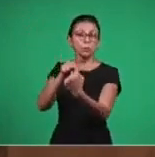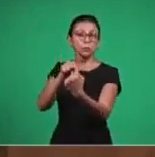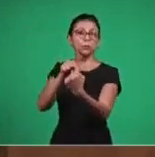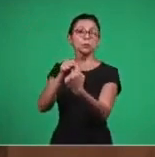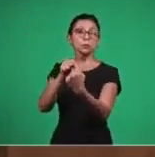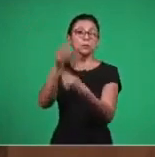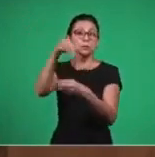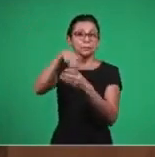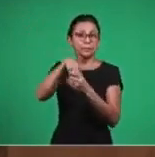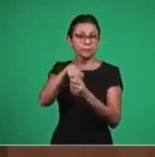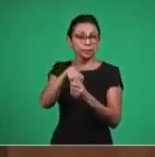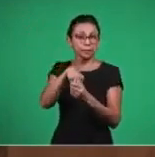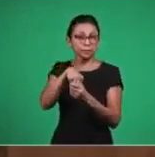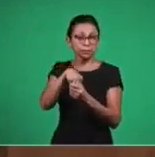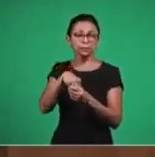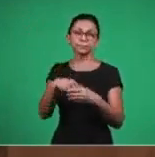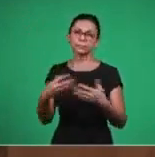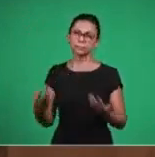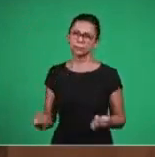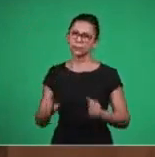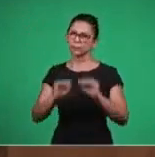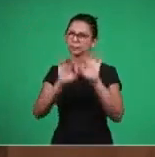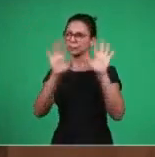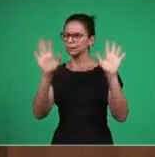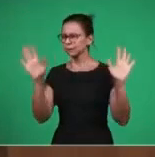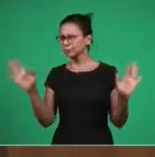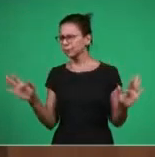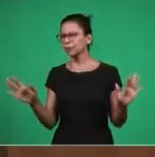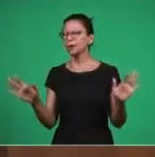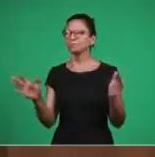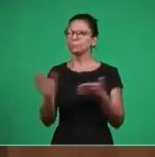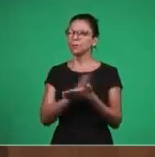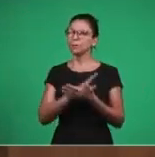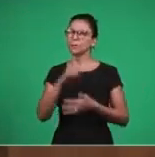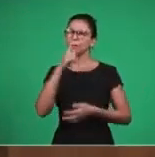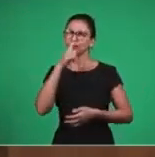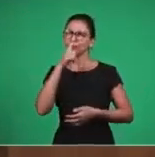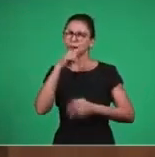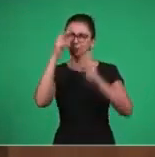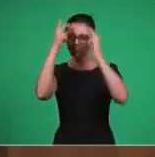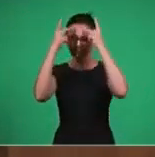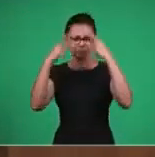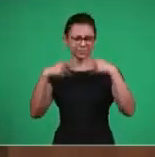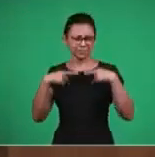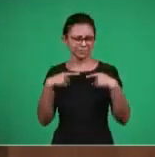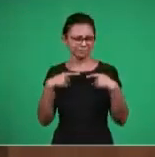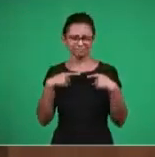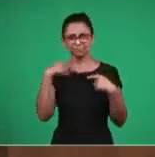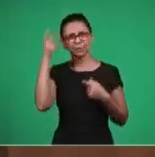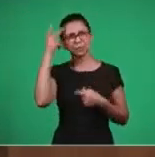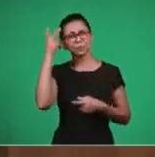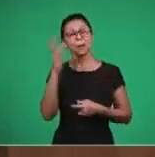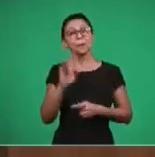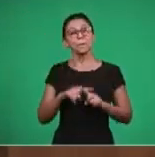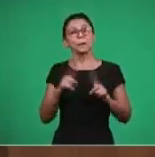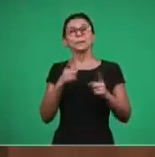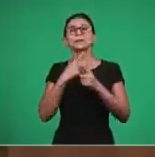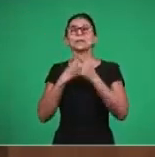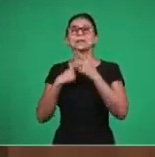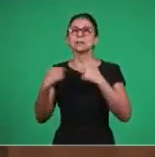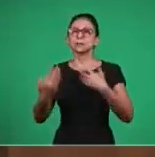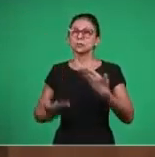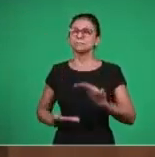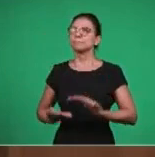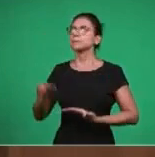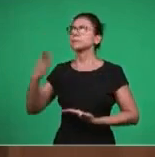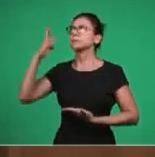objective to which the Lord has called us for. And it's clear, evident that we have make failures because we are